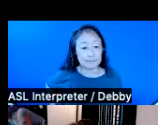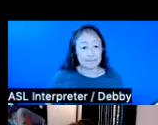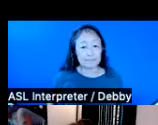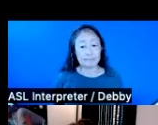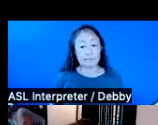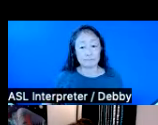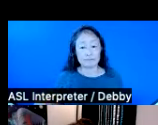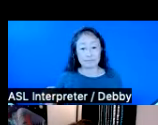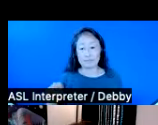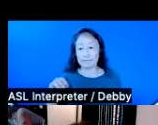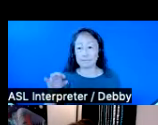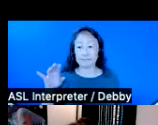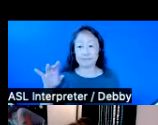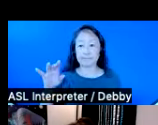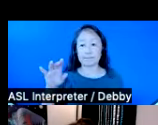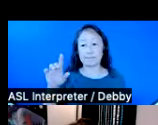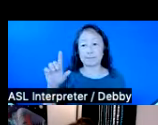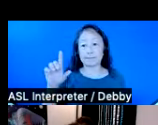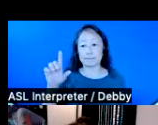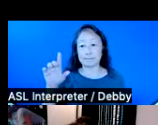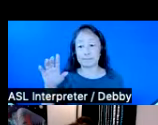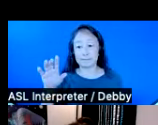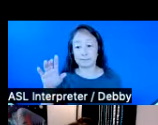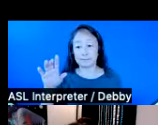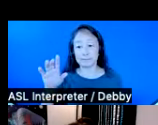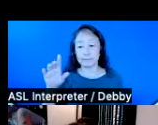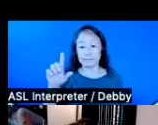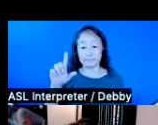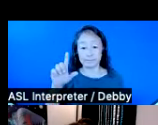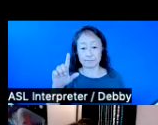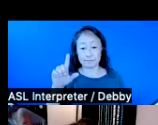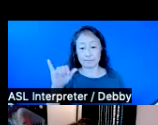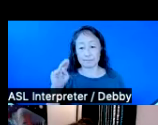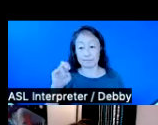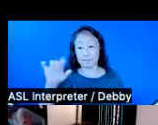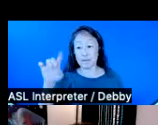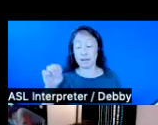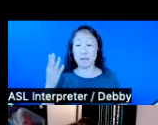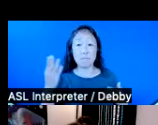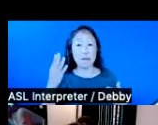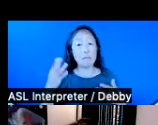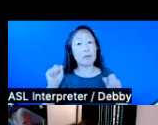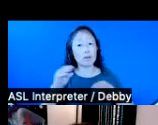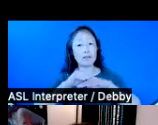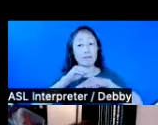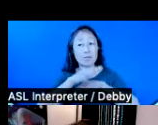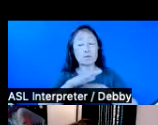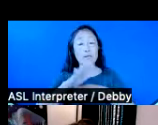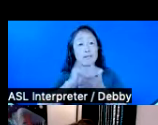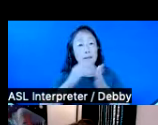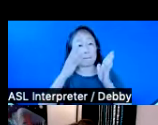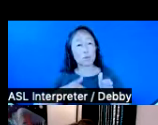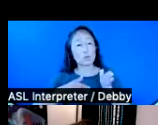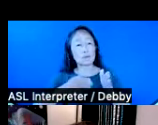They could have the impact could be on maybe their performance at work, how they interact with their